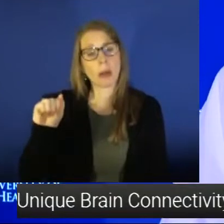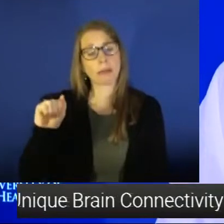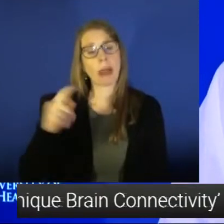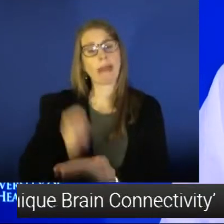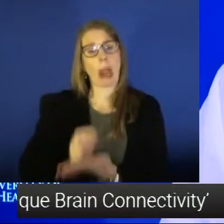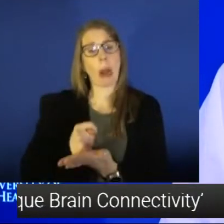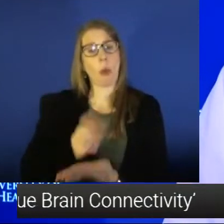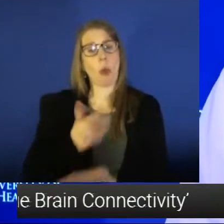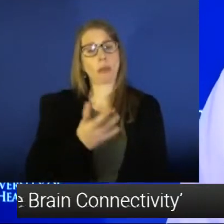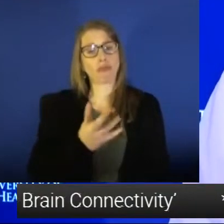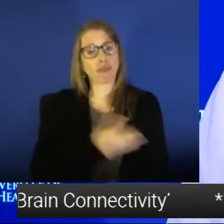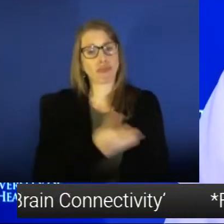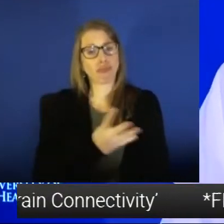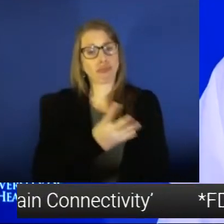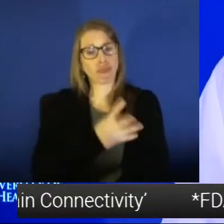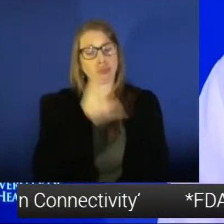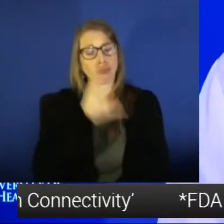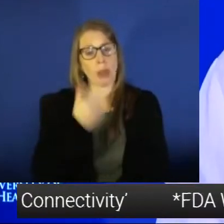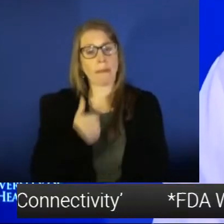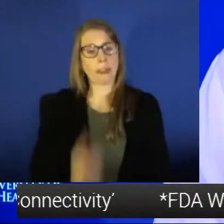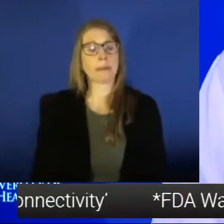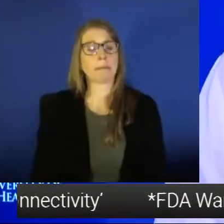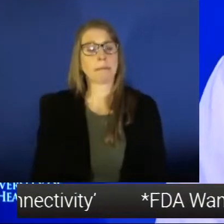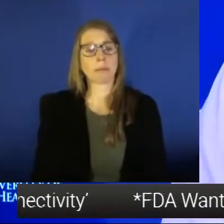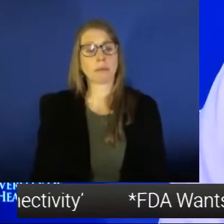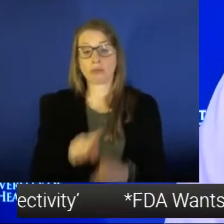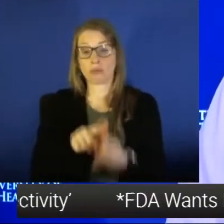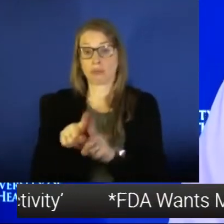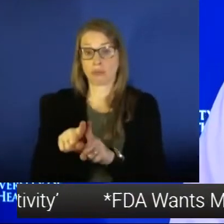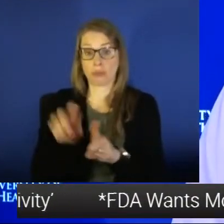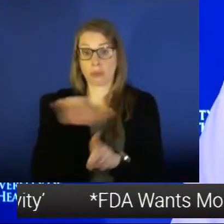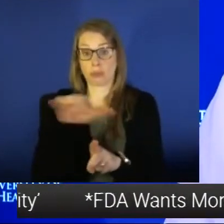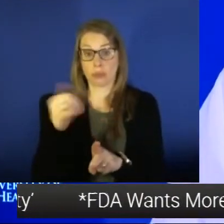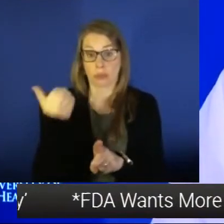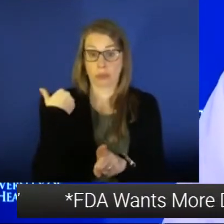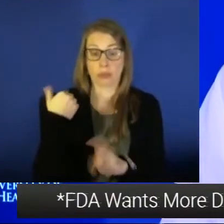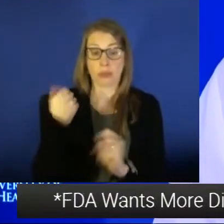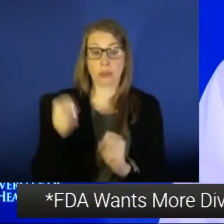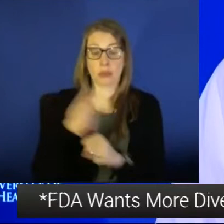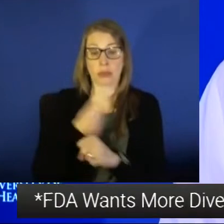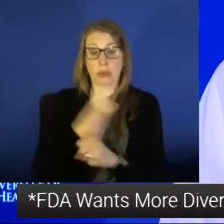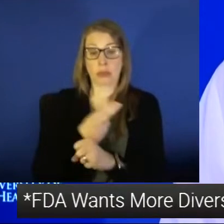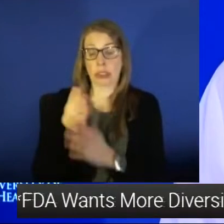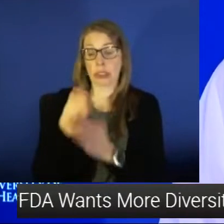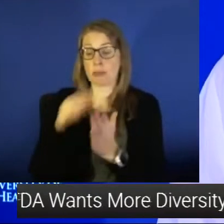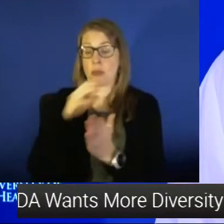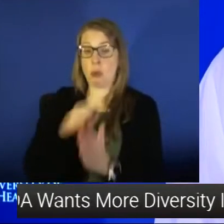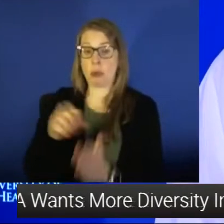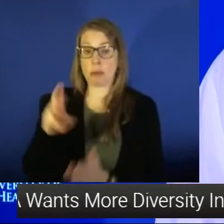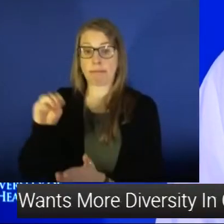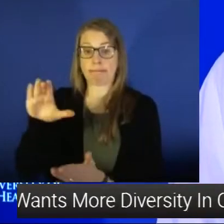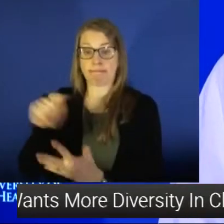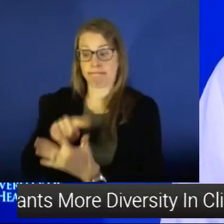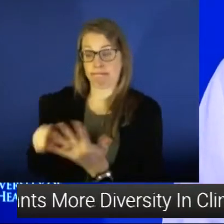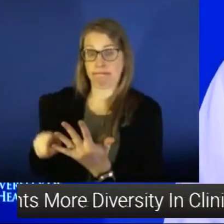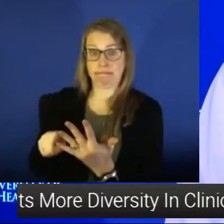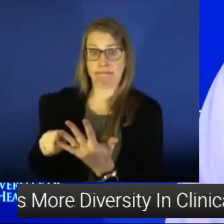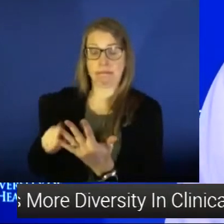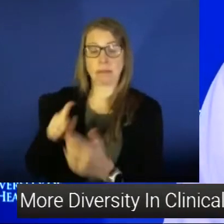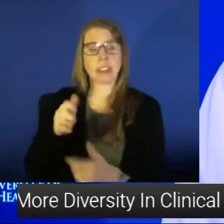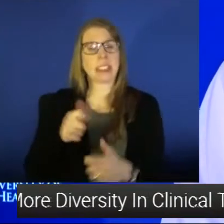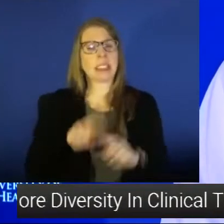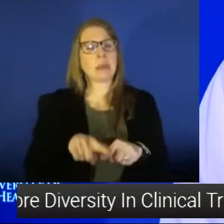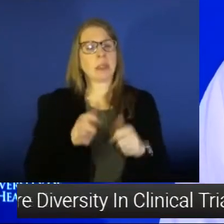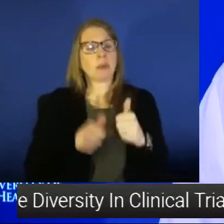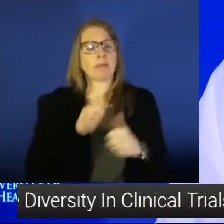And as we've seen before, we may be able to go back to using some of the older ones depending on what variants come up and the monoclonal antibody activity